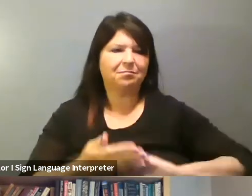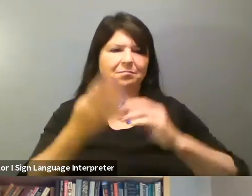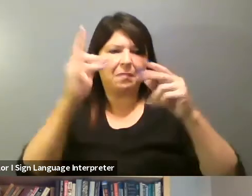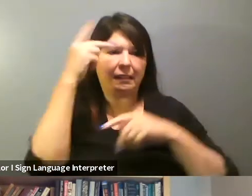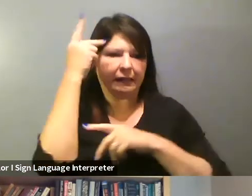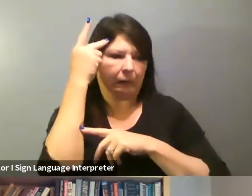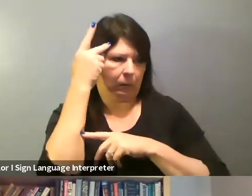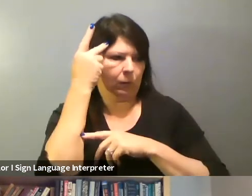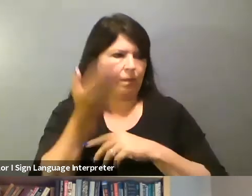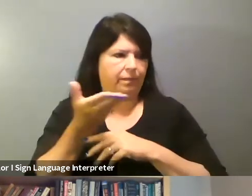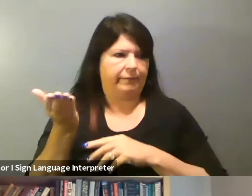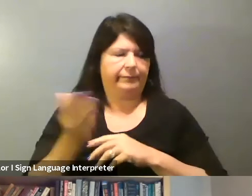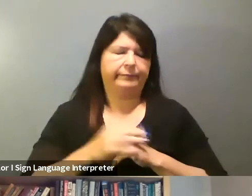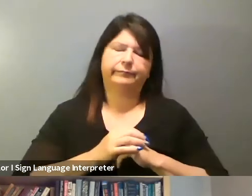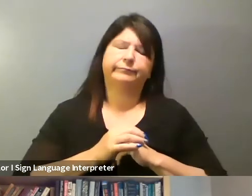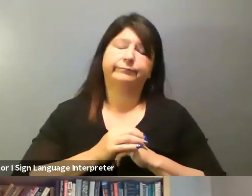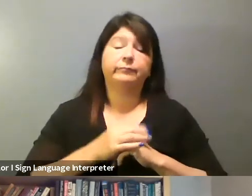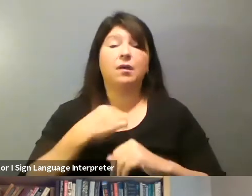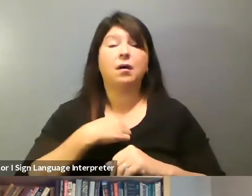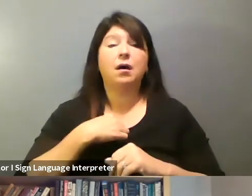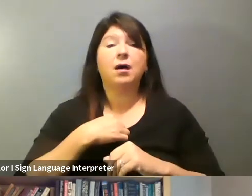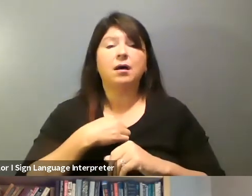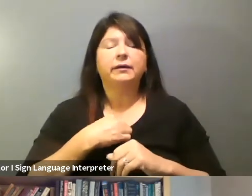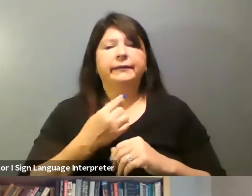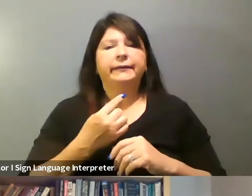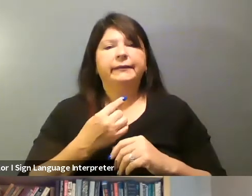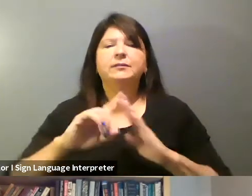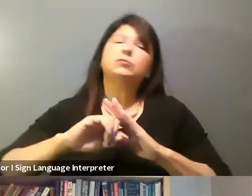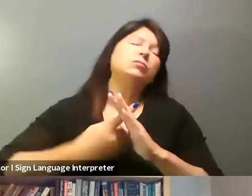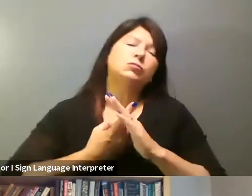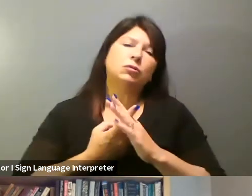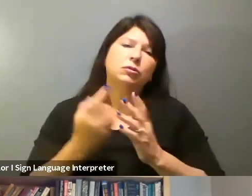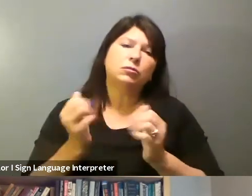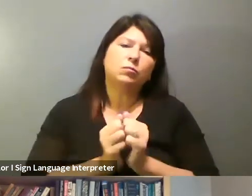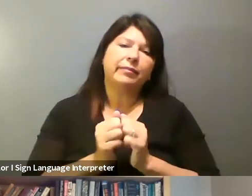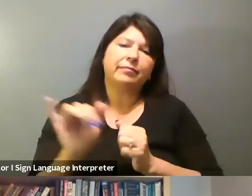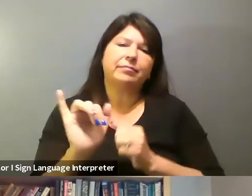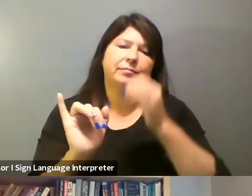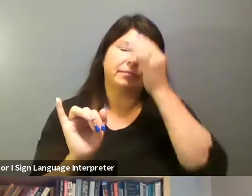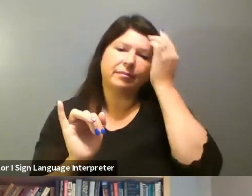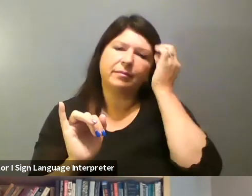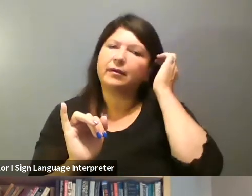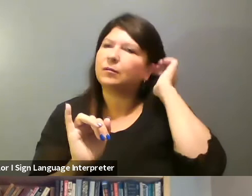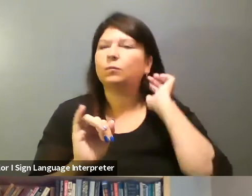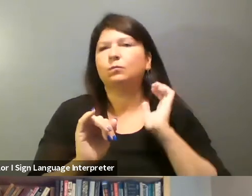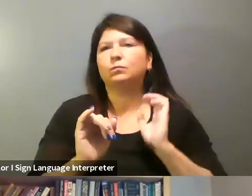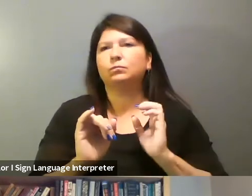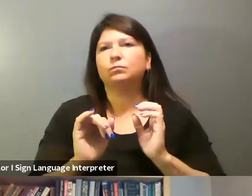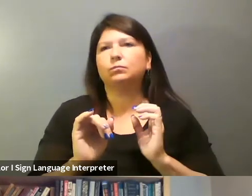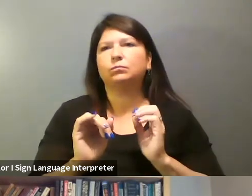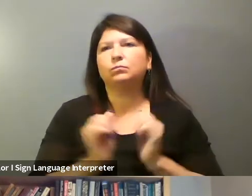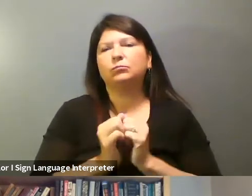And I think it's, I mean, it started out as a whole, as an entirely different, as one idea. The original idea